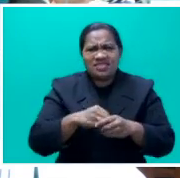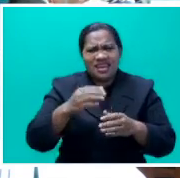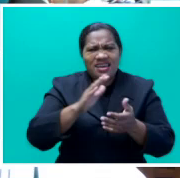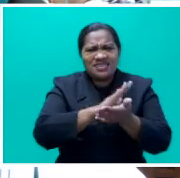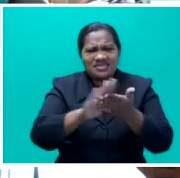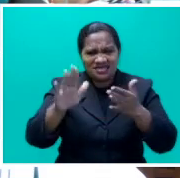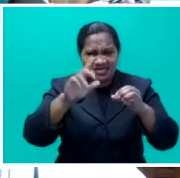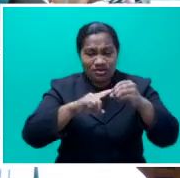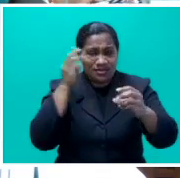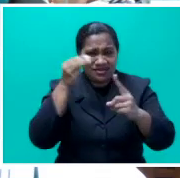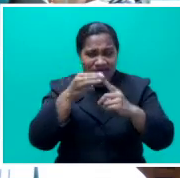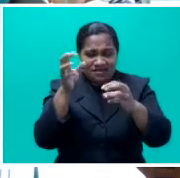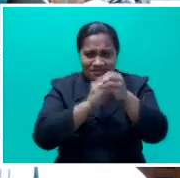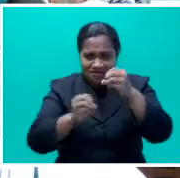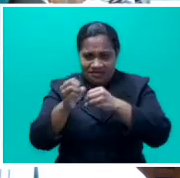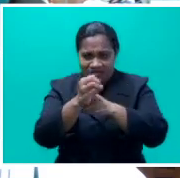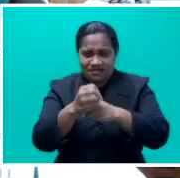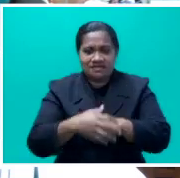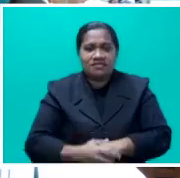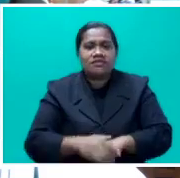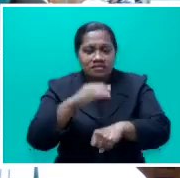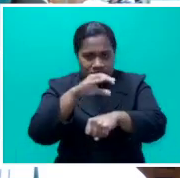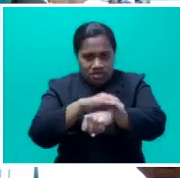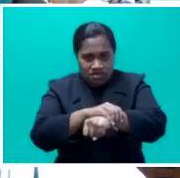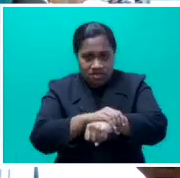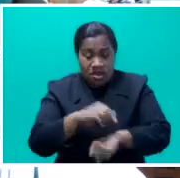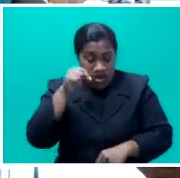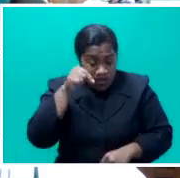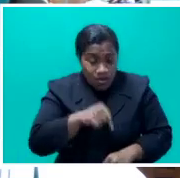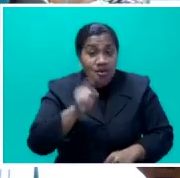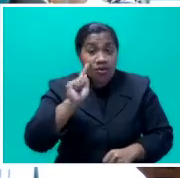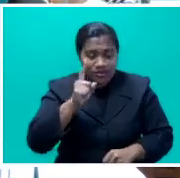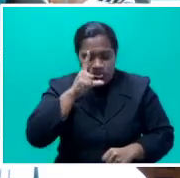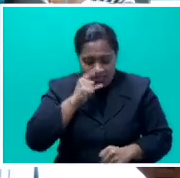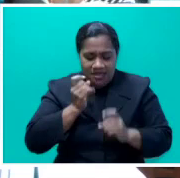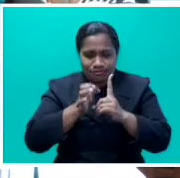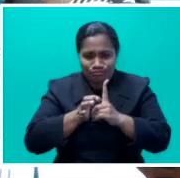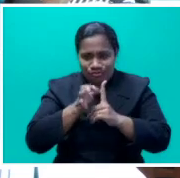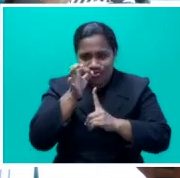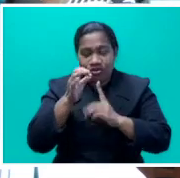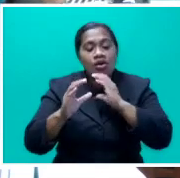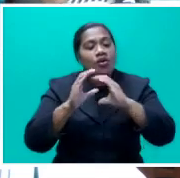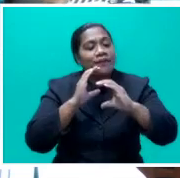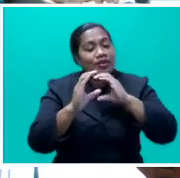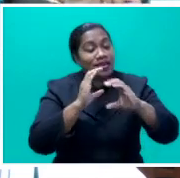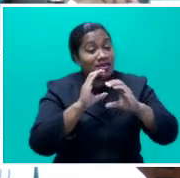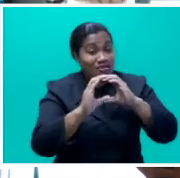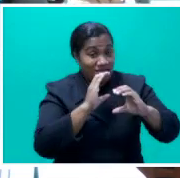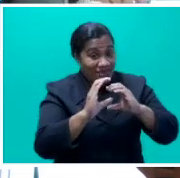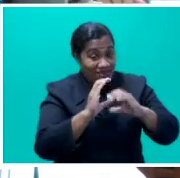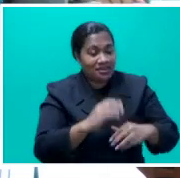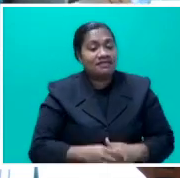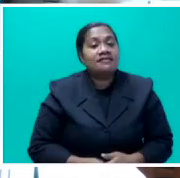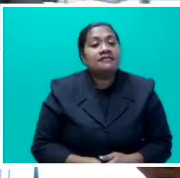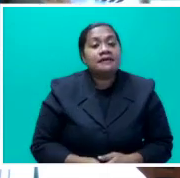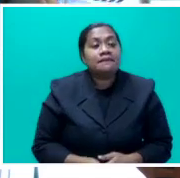immediate priority for now, so that it will improve communications and of course